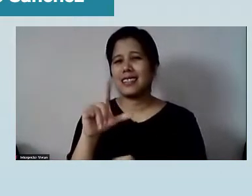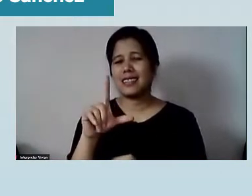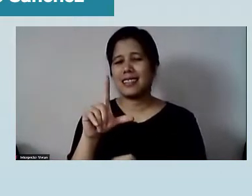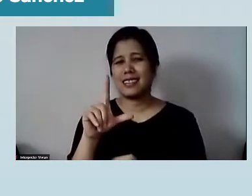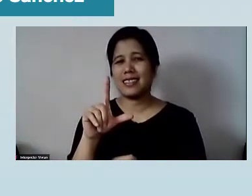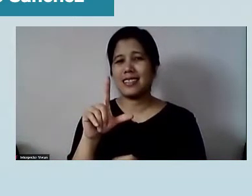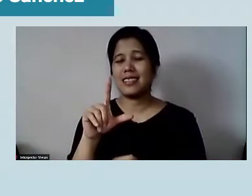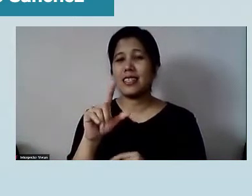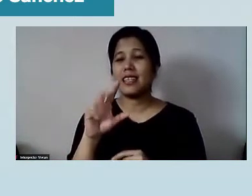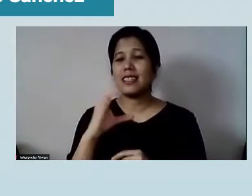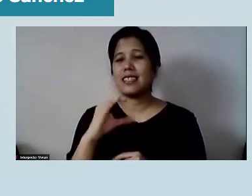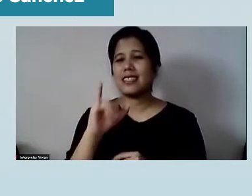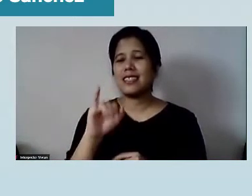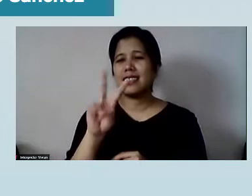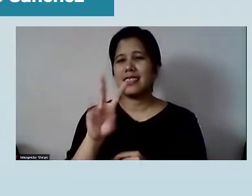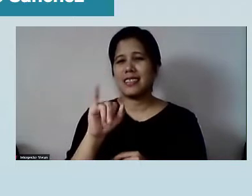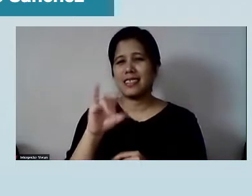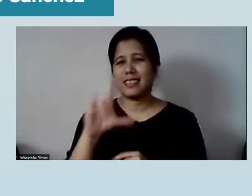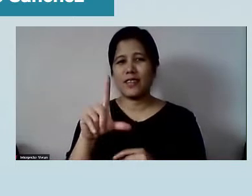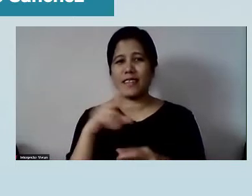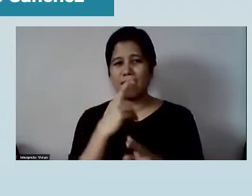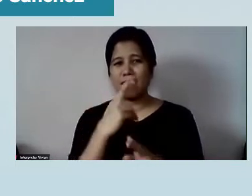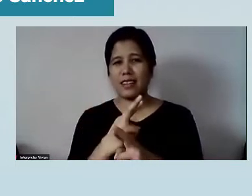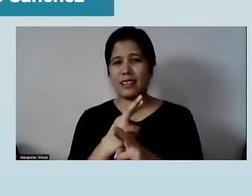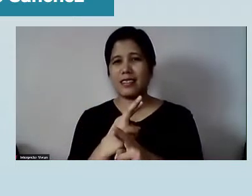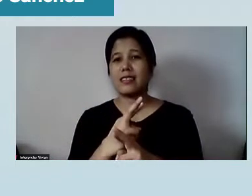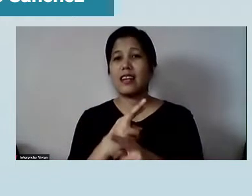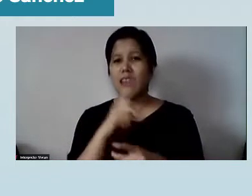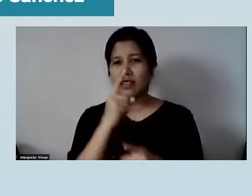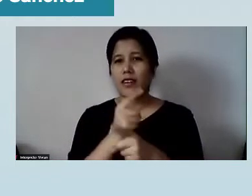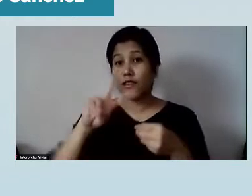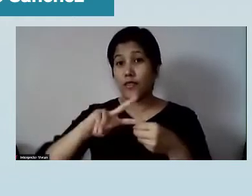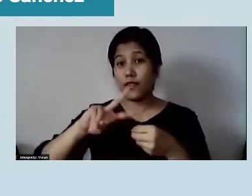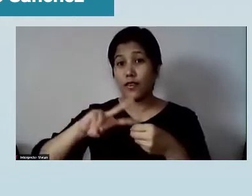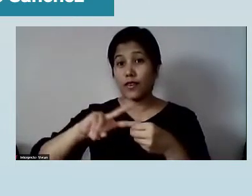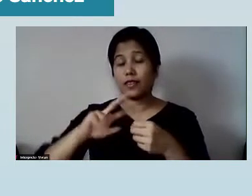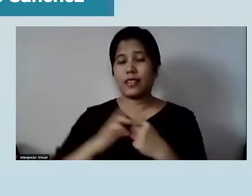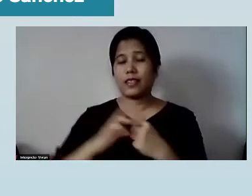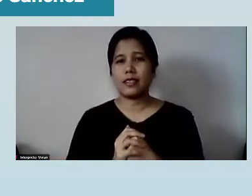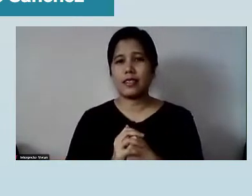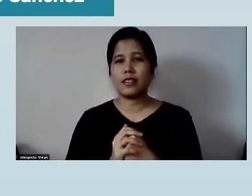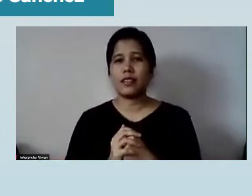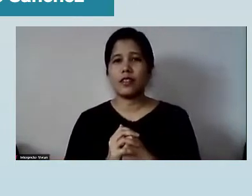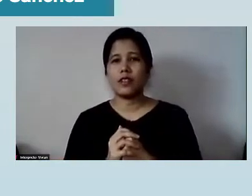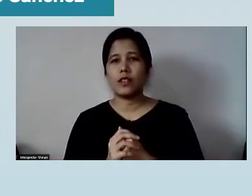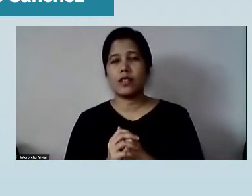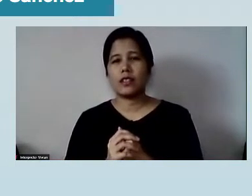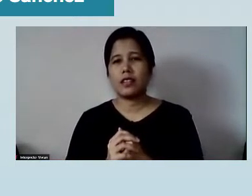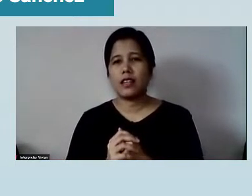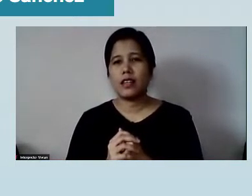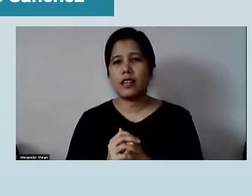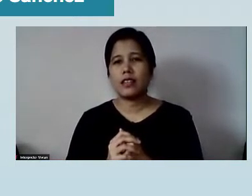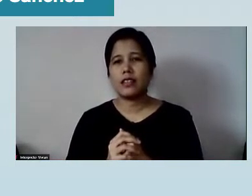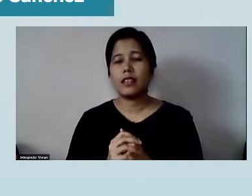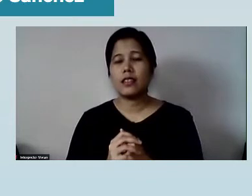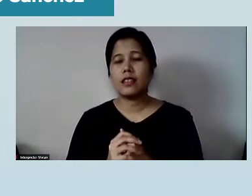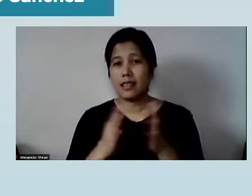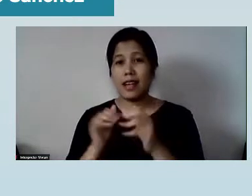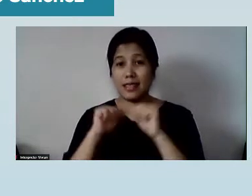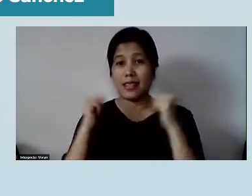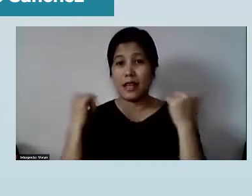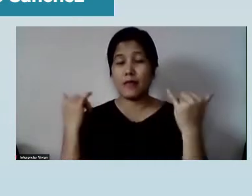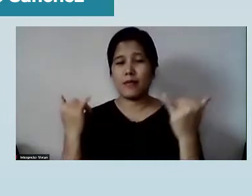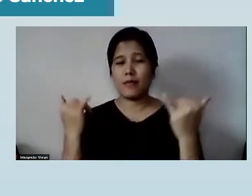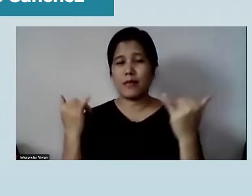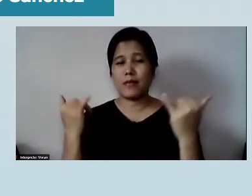may kapansanan. No? Kailangan. And then civil rights, yung to hold rallies or assemblies, join